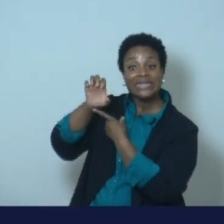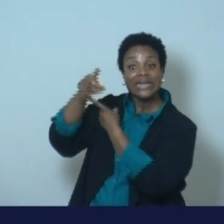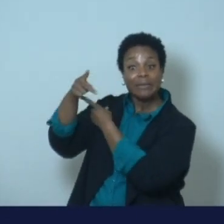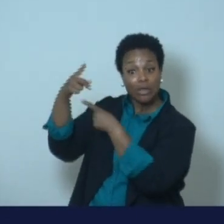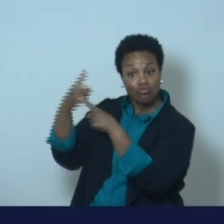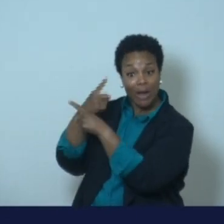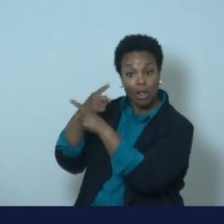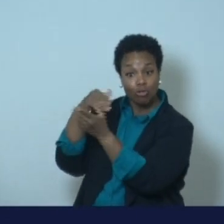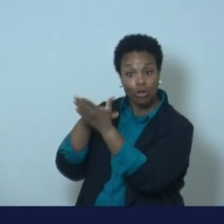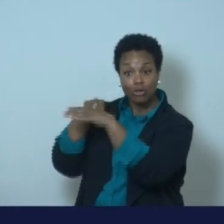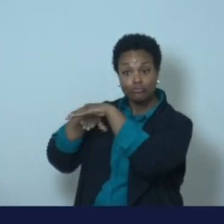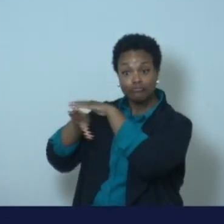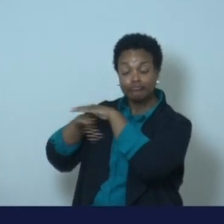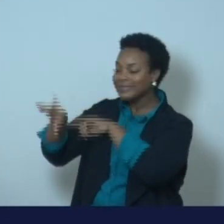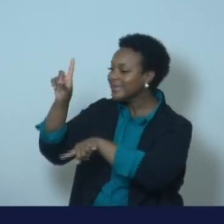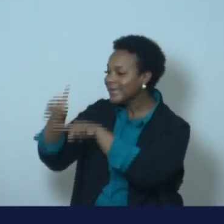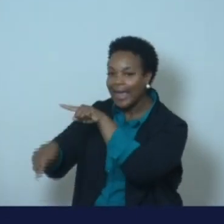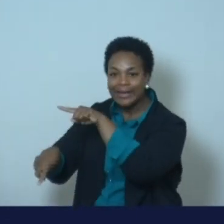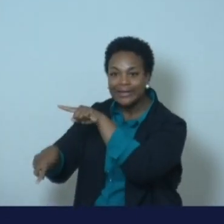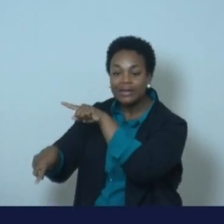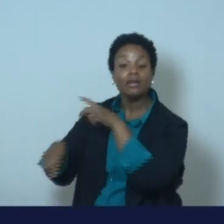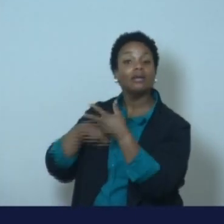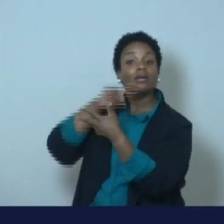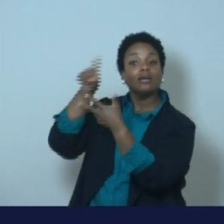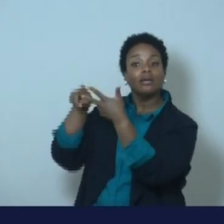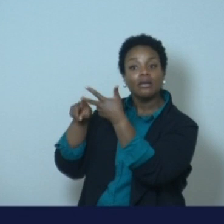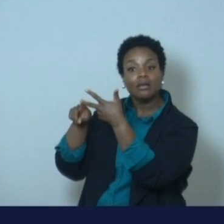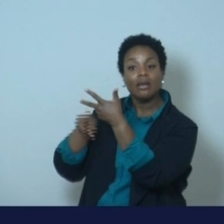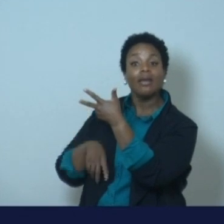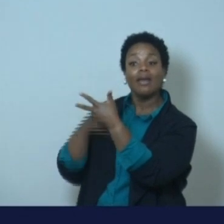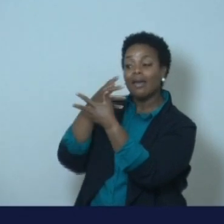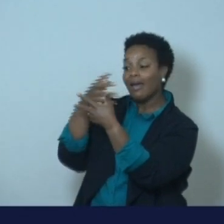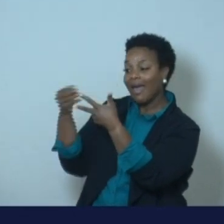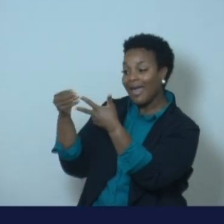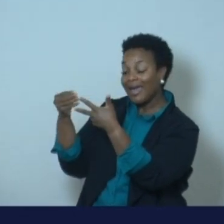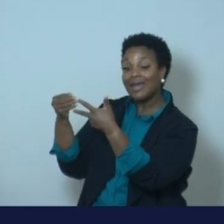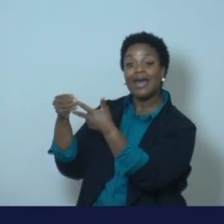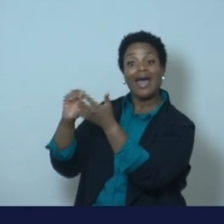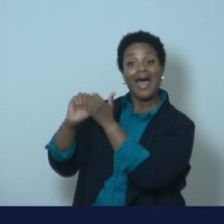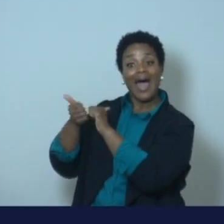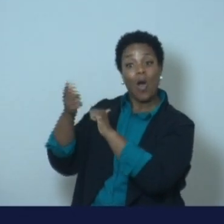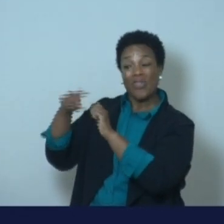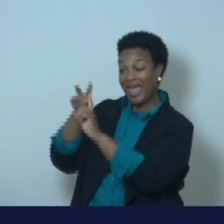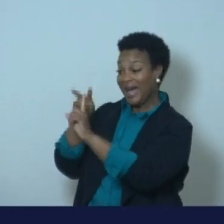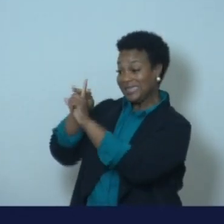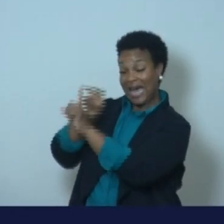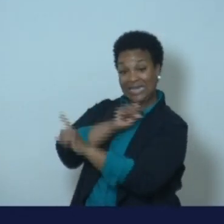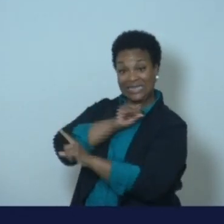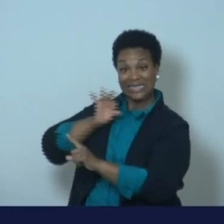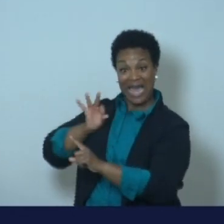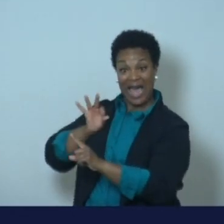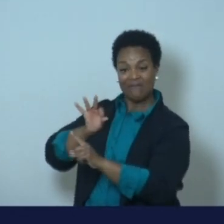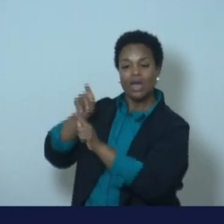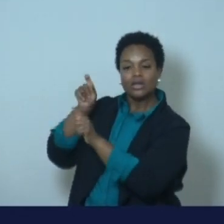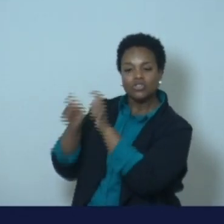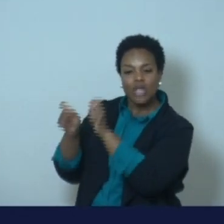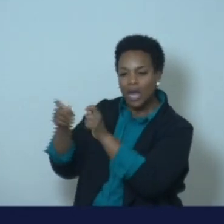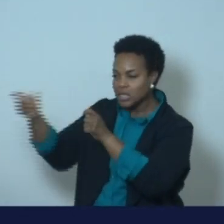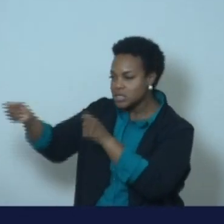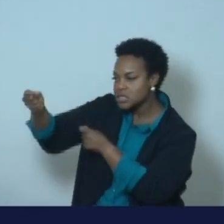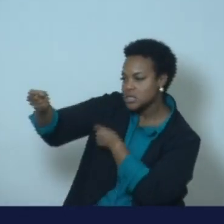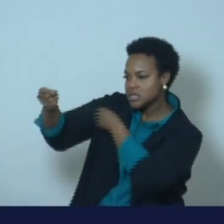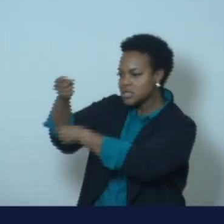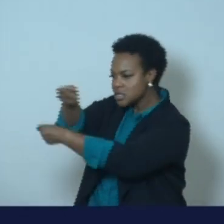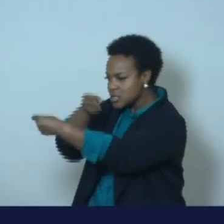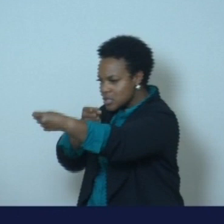you have to shift the way in which you identify and have staff assigned to ICU and critical care beds so that you